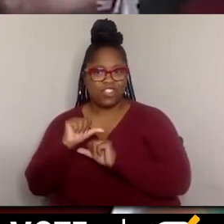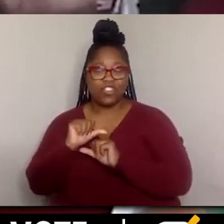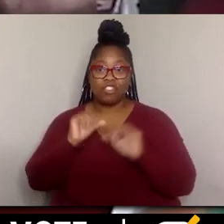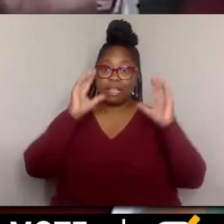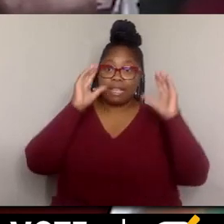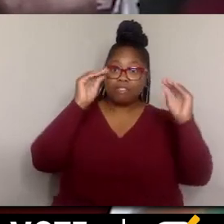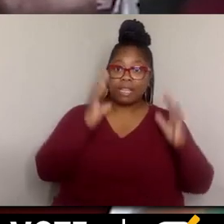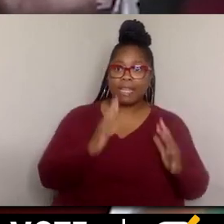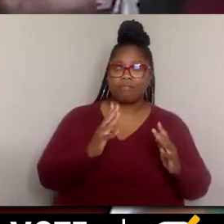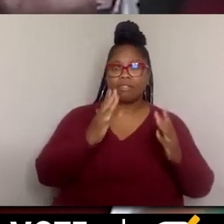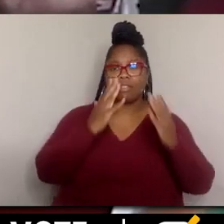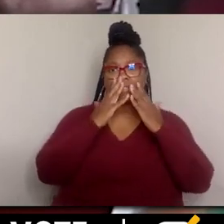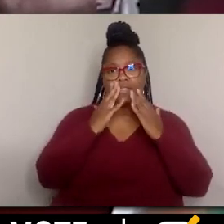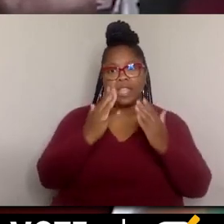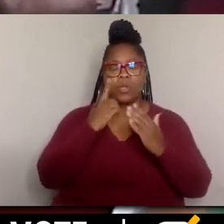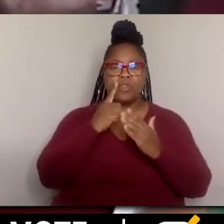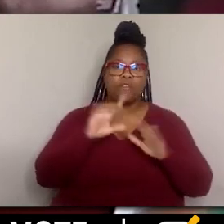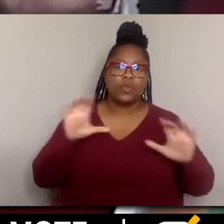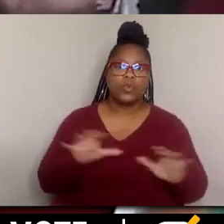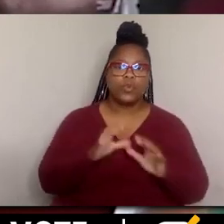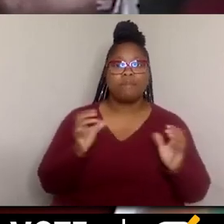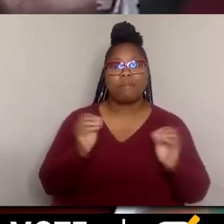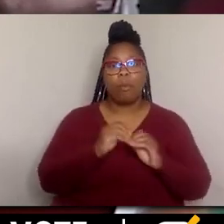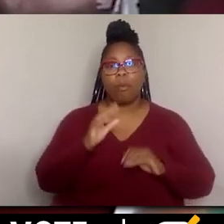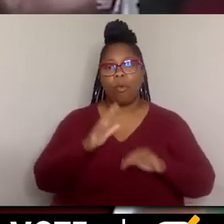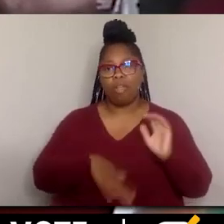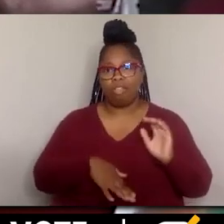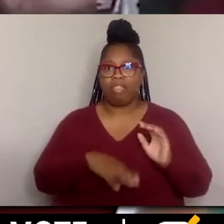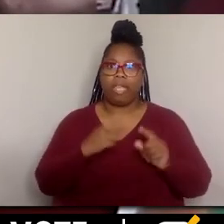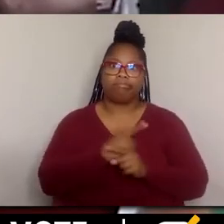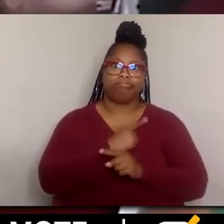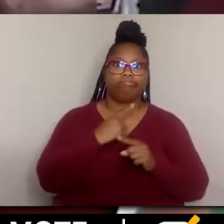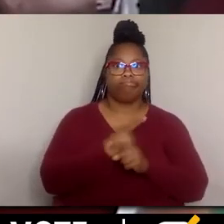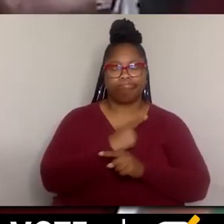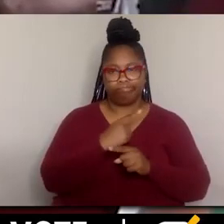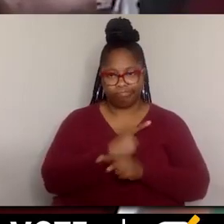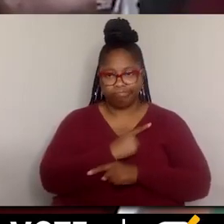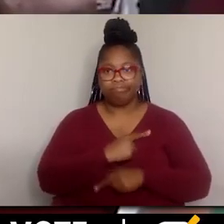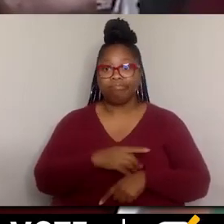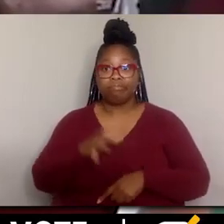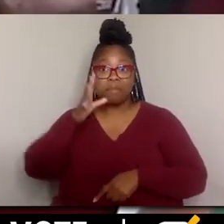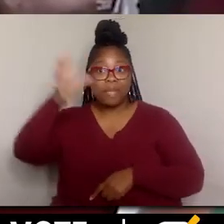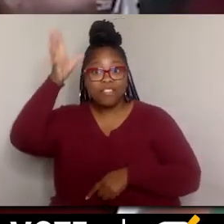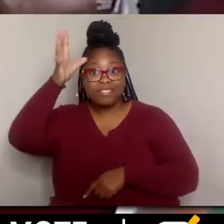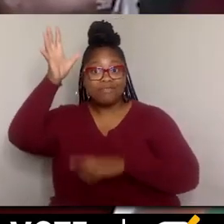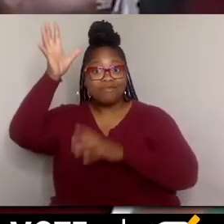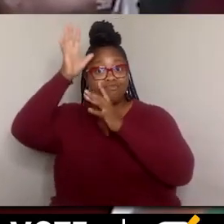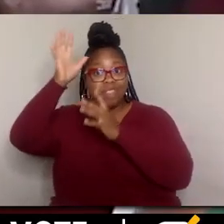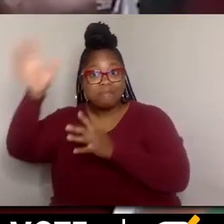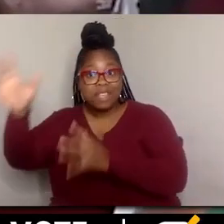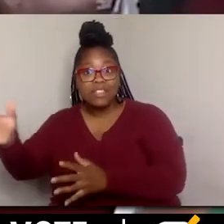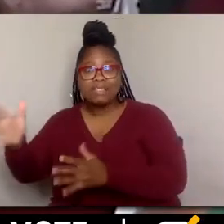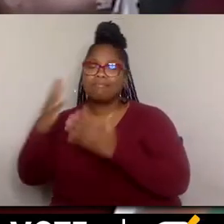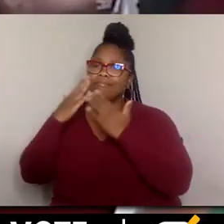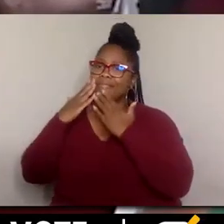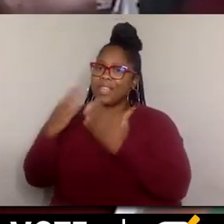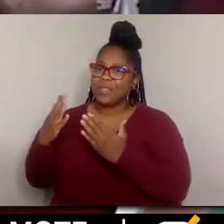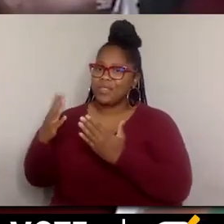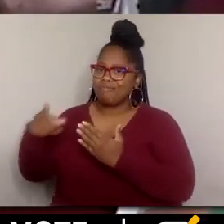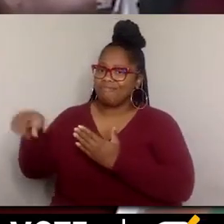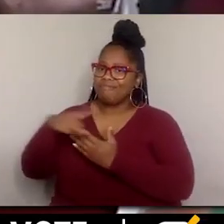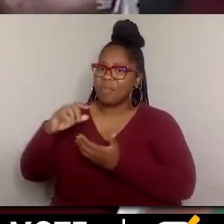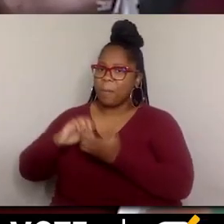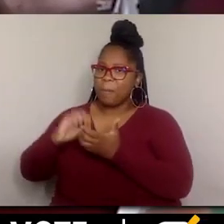for going above and beyond the call. And thank you, parents and grandparents, our partners in